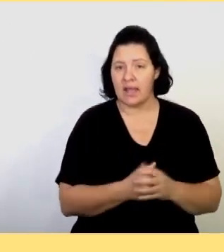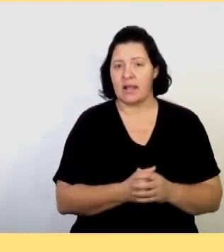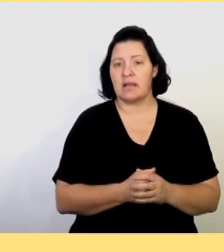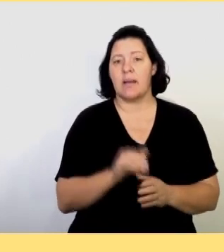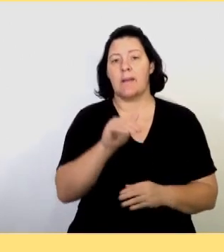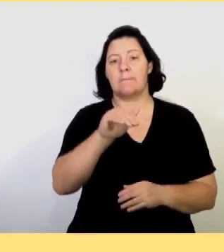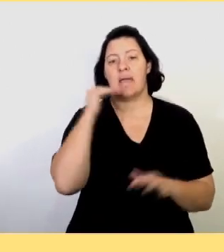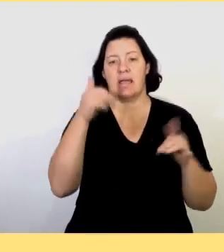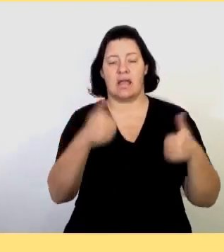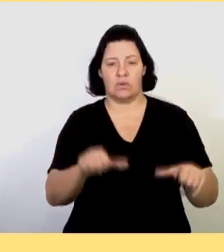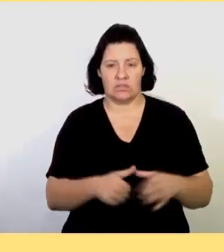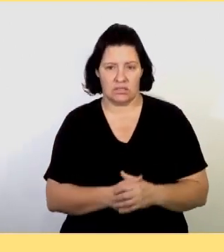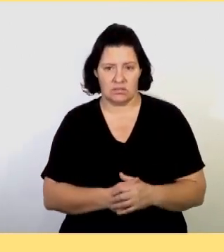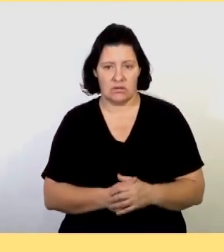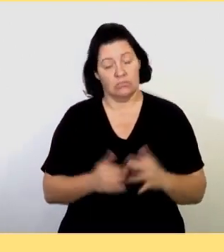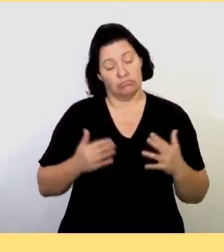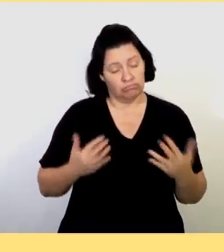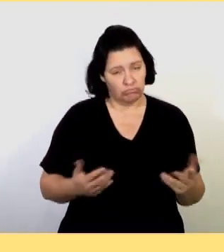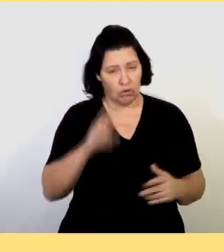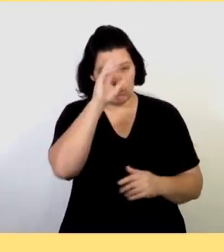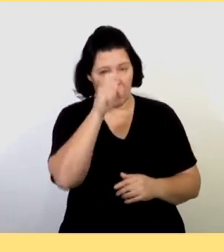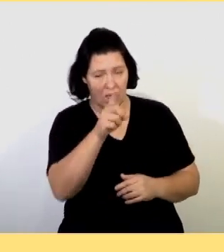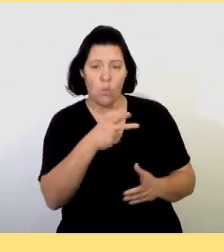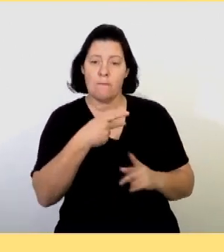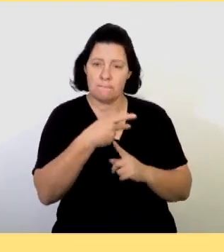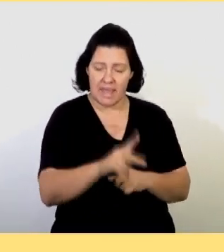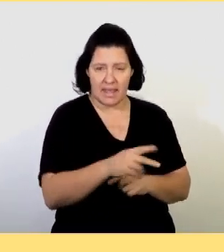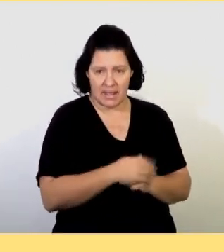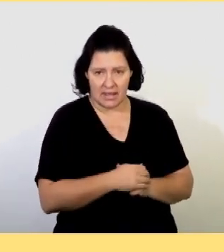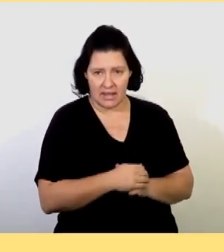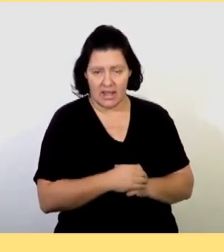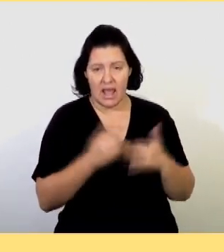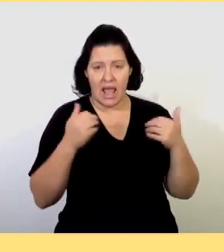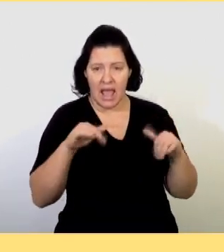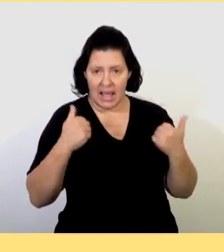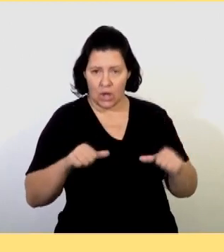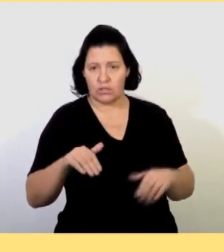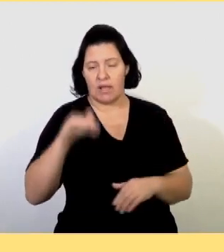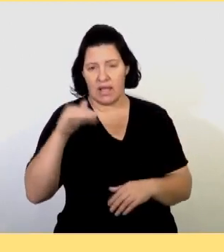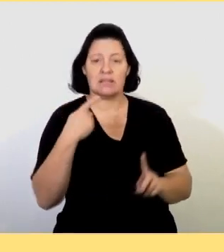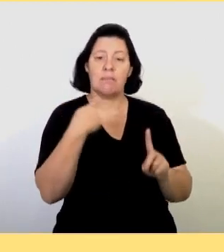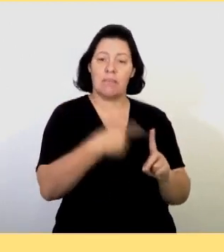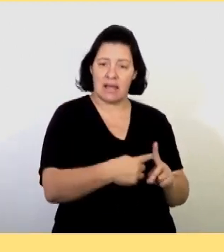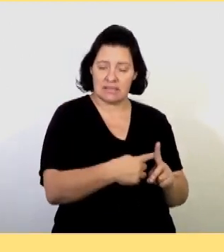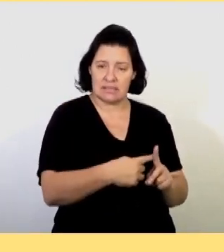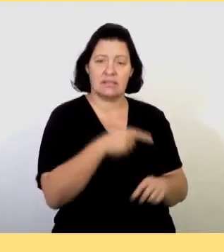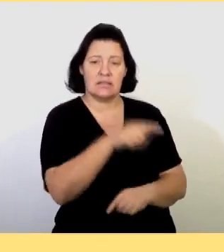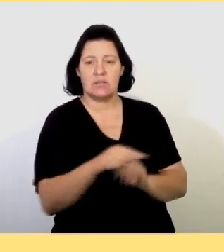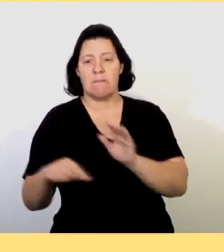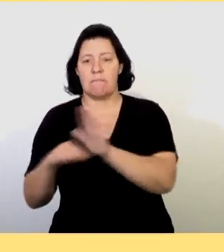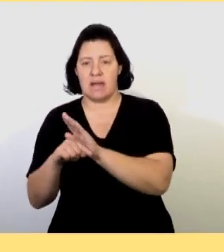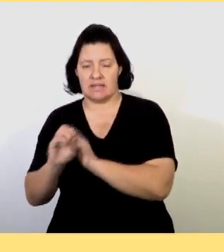is into the bank account. So remember, we are paying a bank account. It's a plus and here